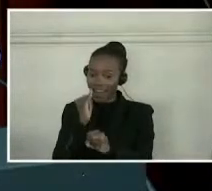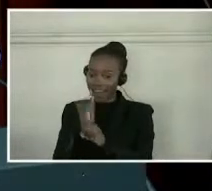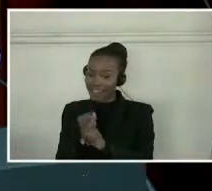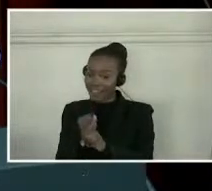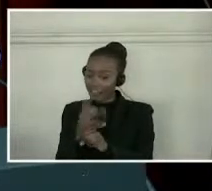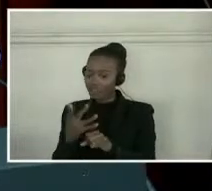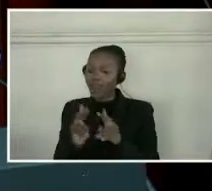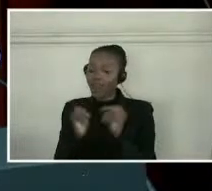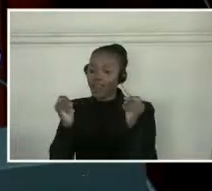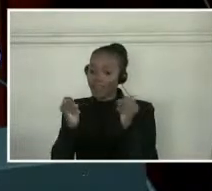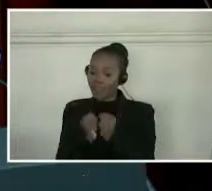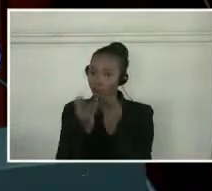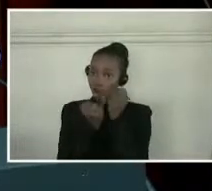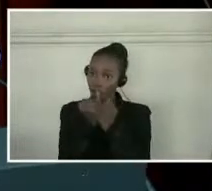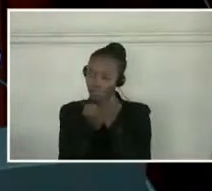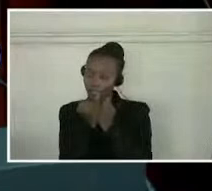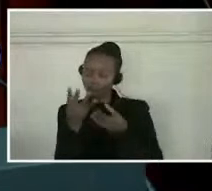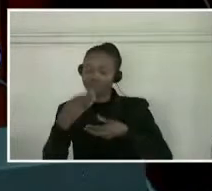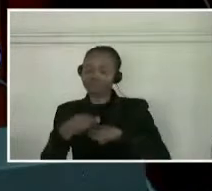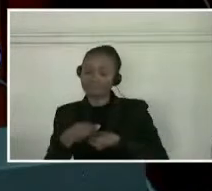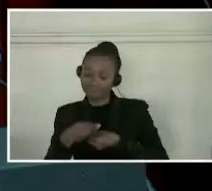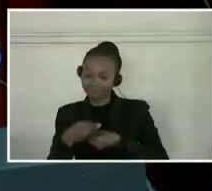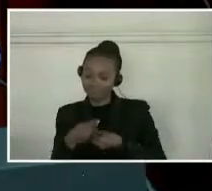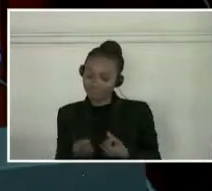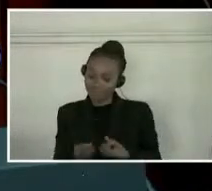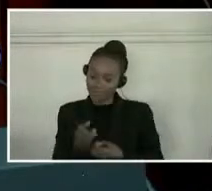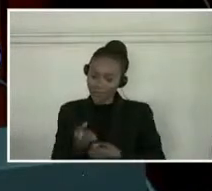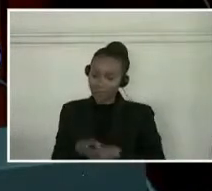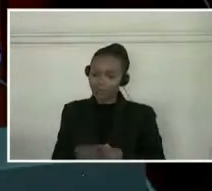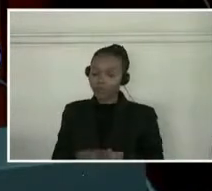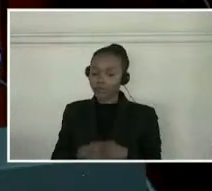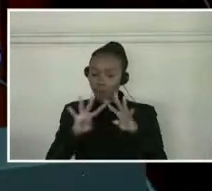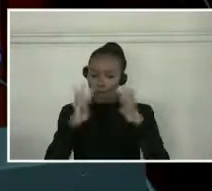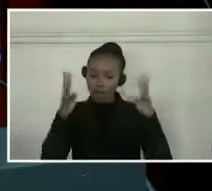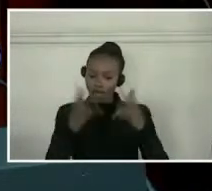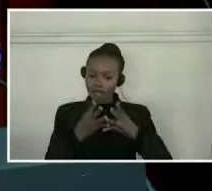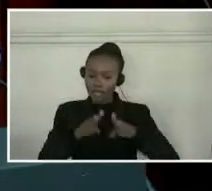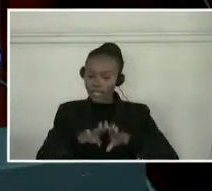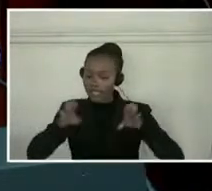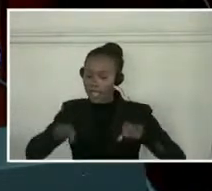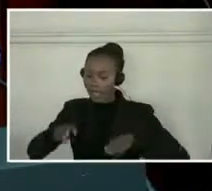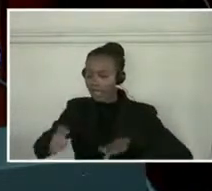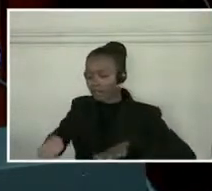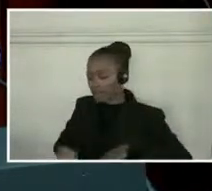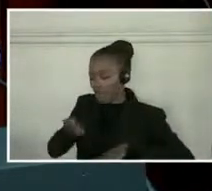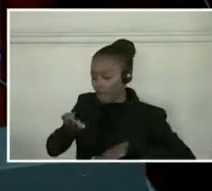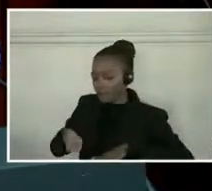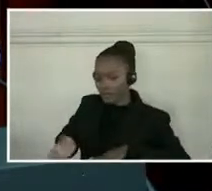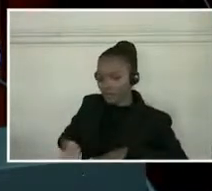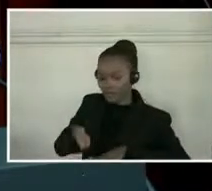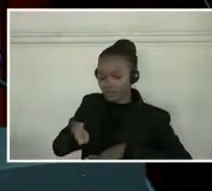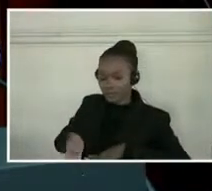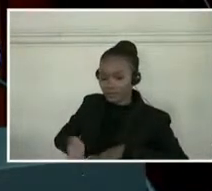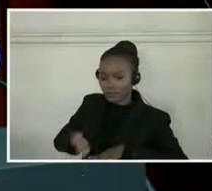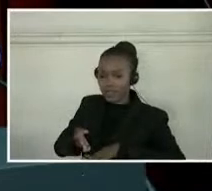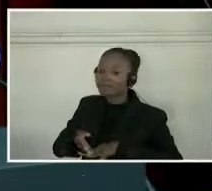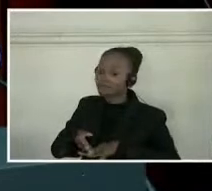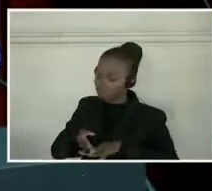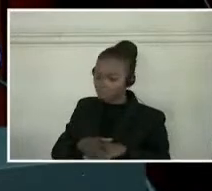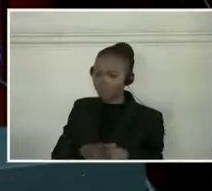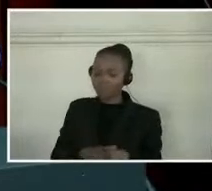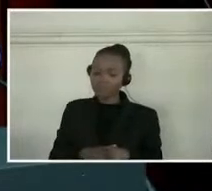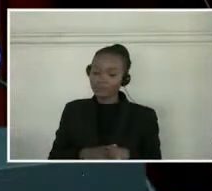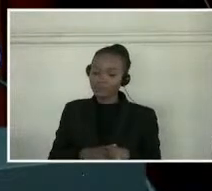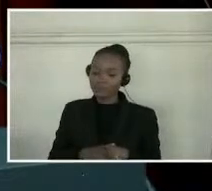competition a well-tabled tennis championship after 81 years the international table